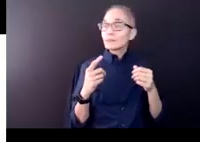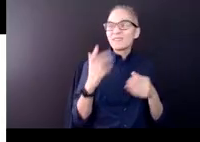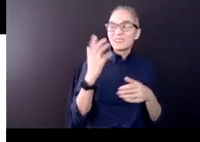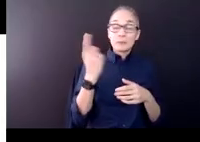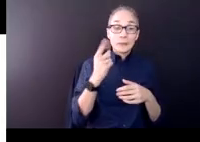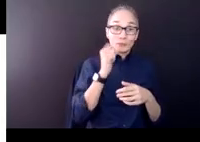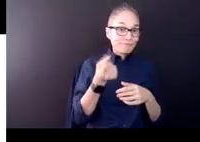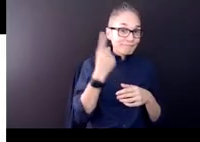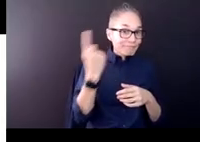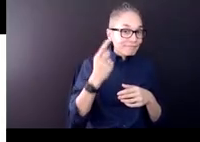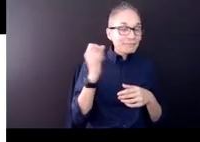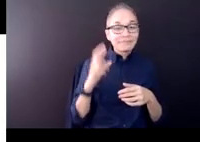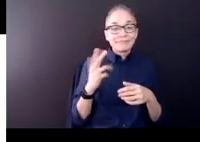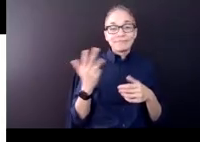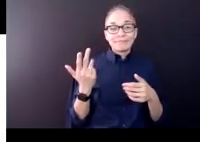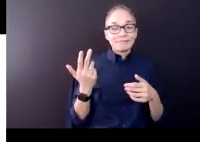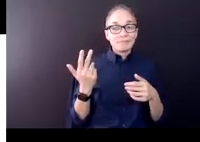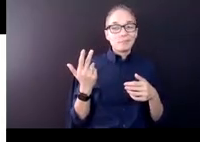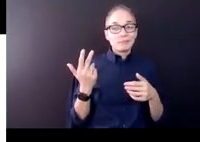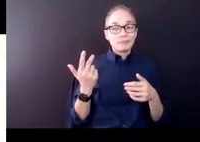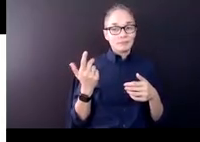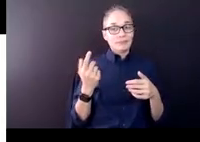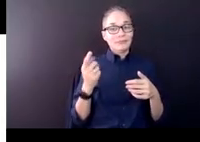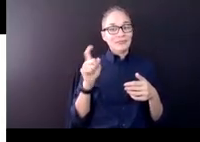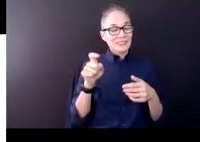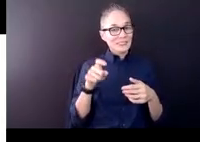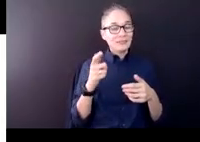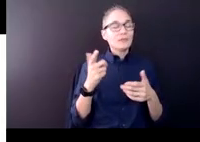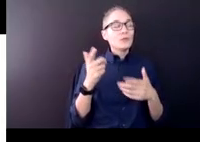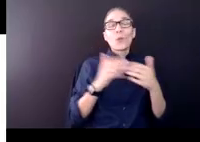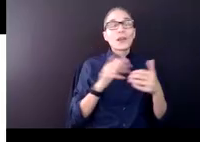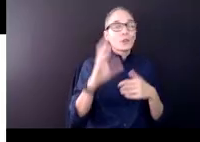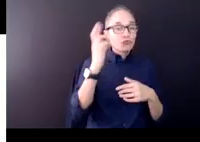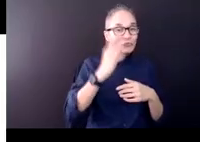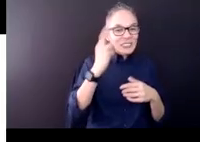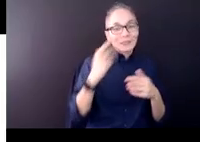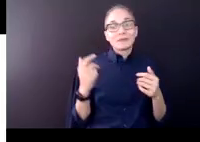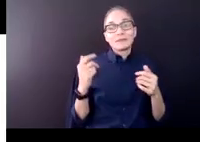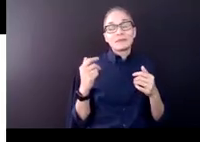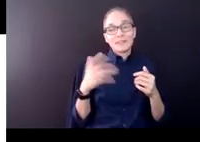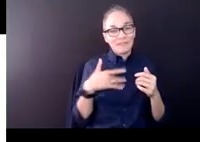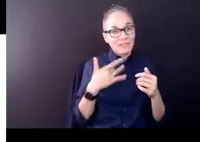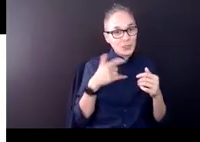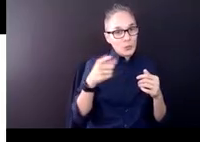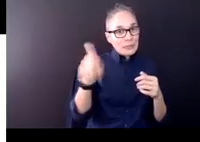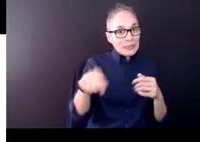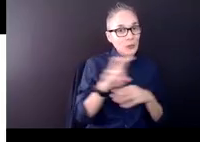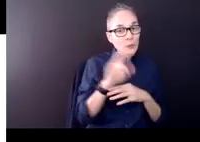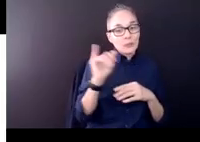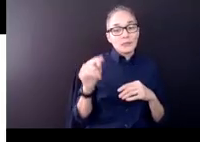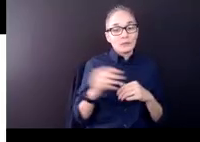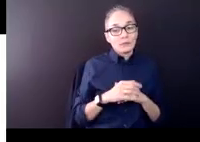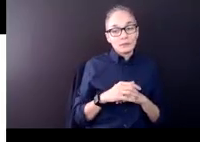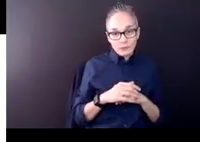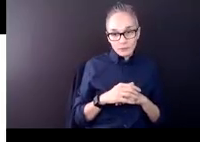you just don't understand or that you didn't develop those foundations yet, whatever it is. Do you feel like you need to use it? Why or why